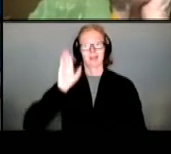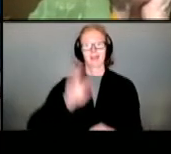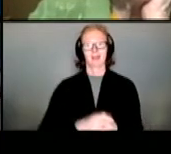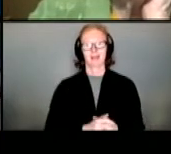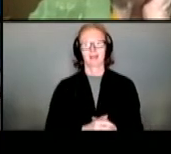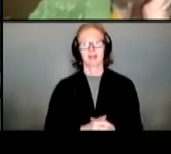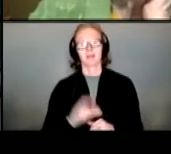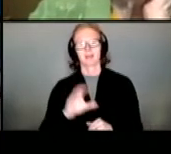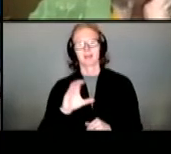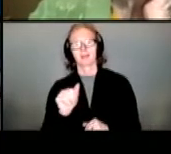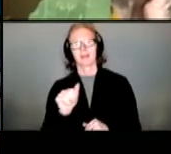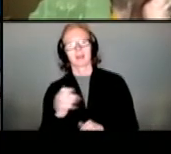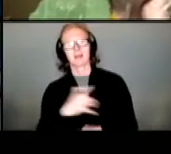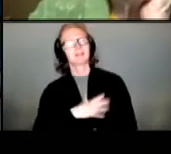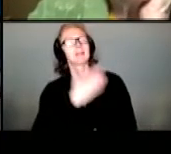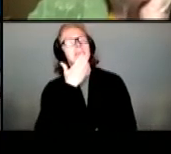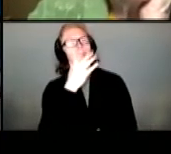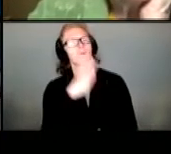I'm so grateful for your words.